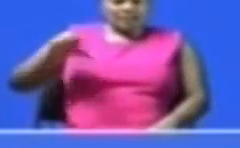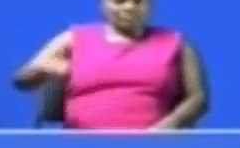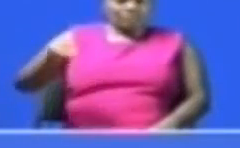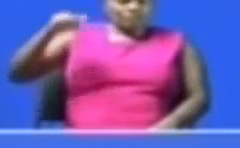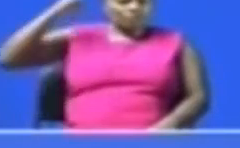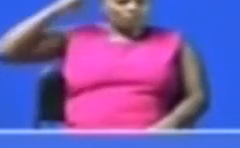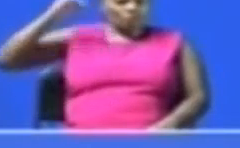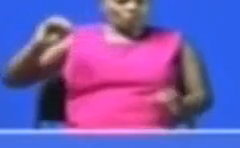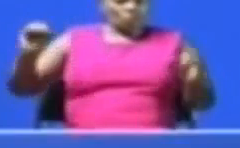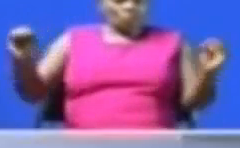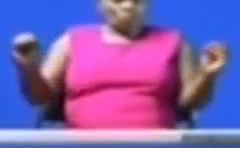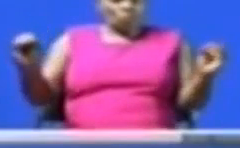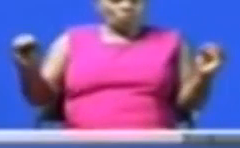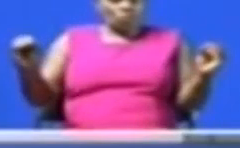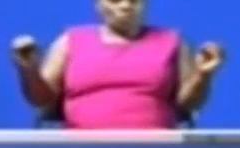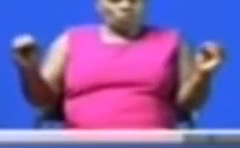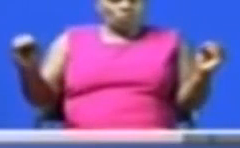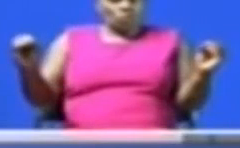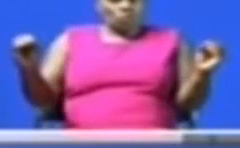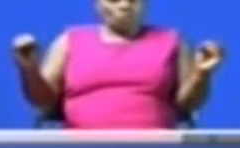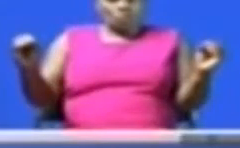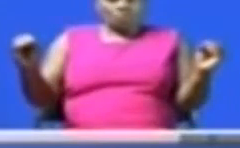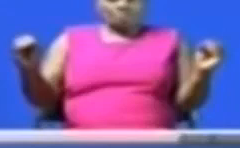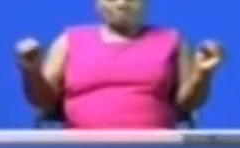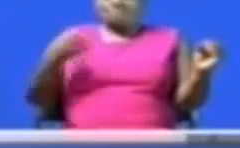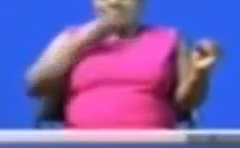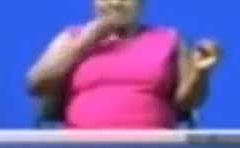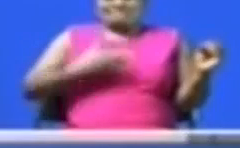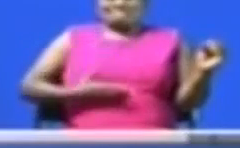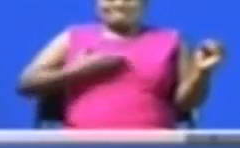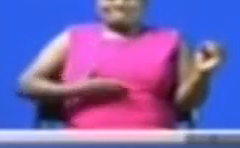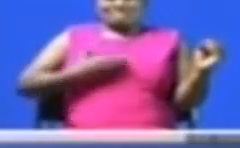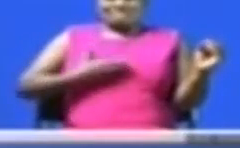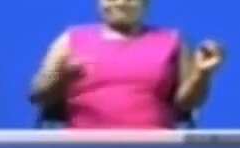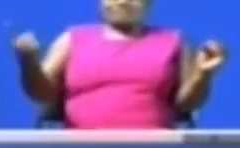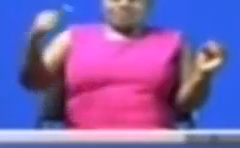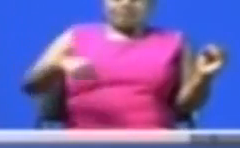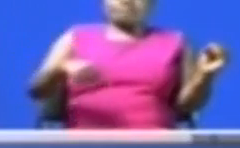simu yake. Iyo ndio ikamprompt yeye kuja